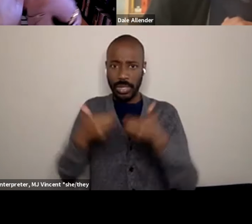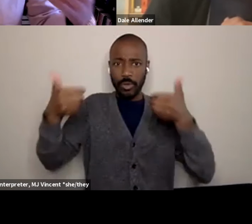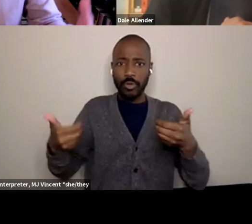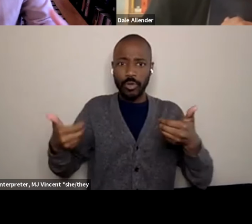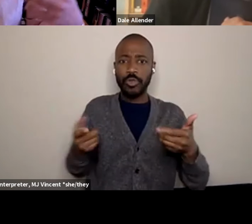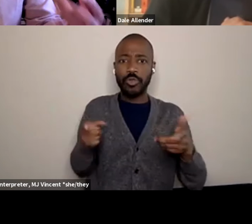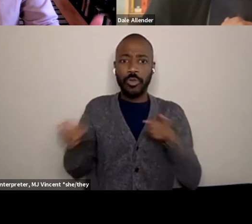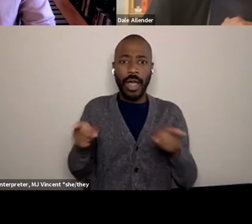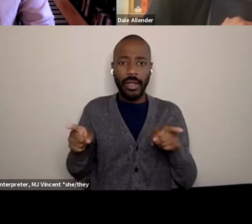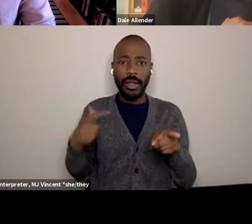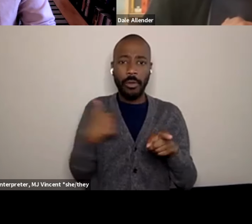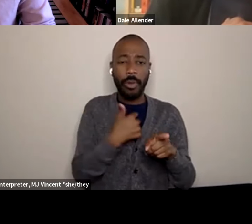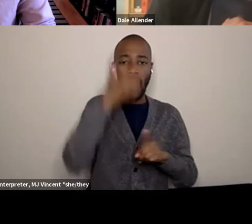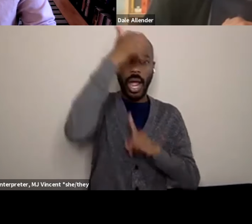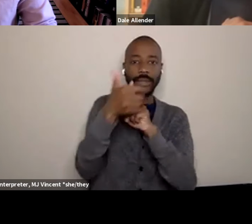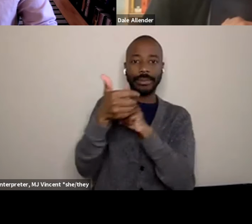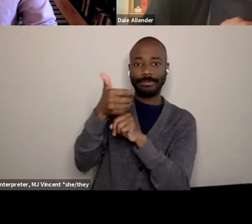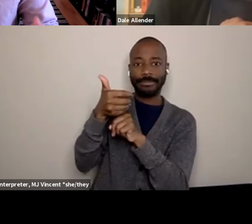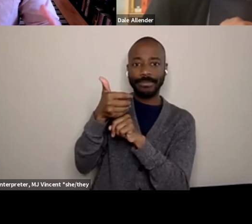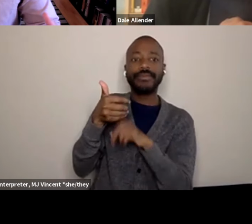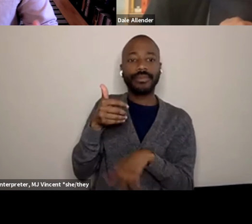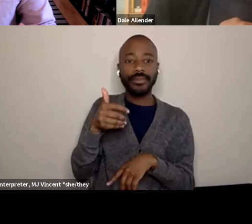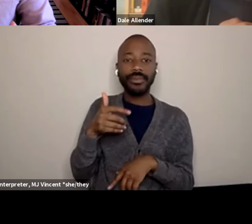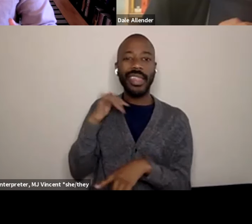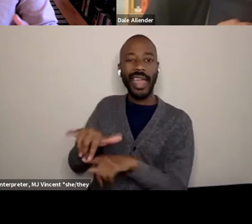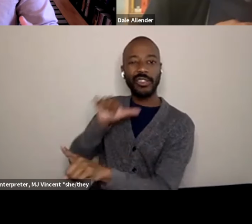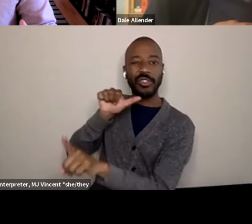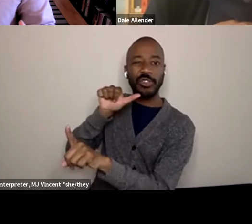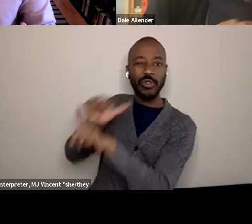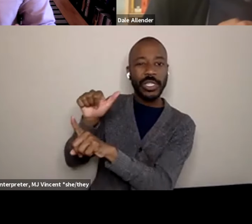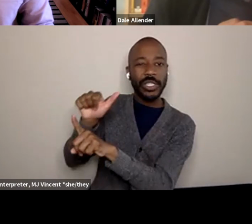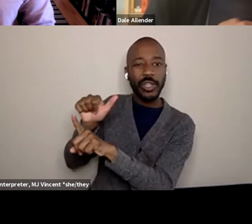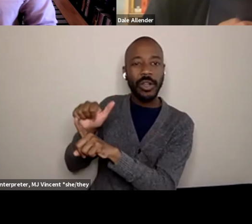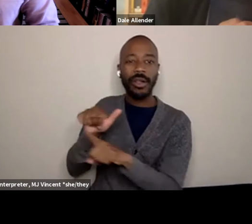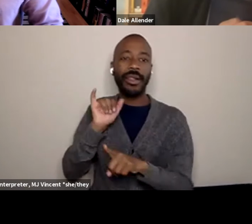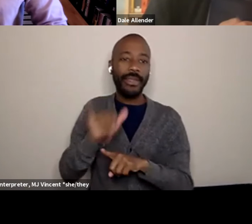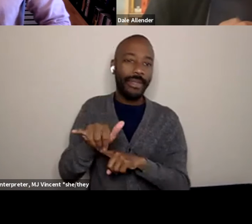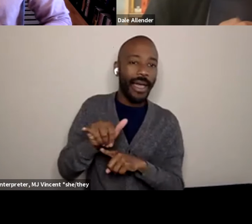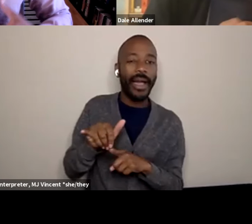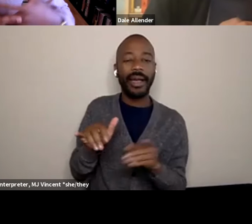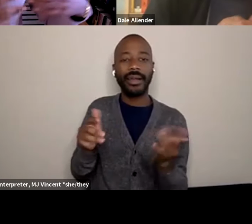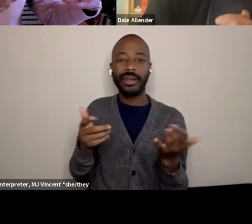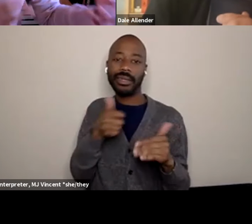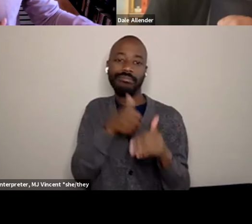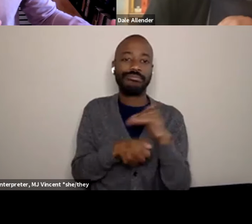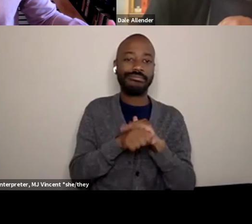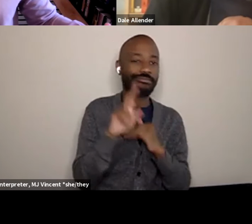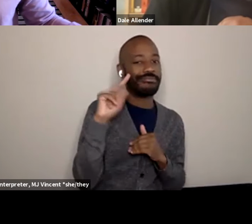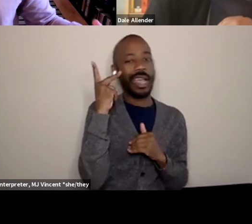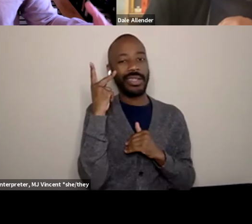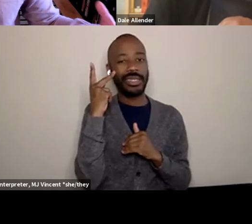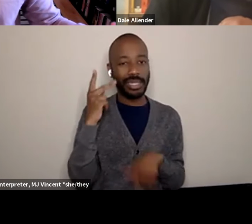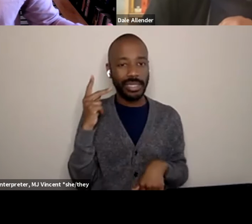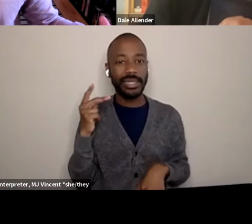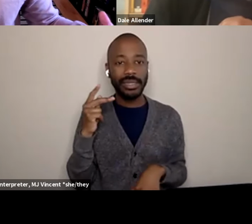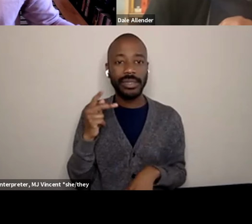Is all about this trickster motif, right? This subversive clandestine politics that are very much so a part